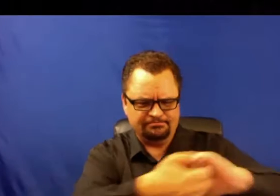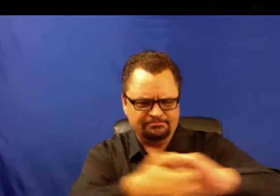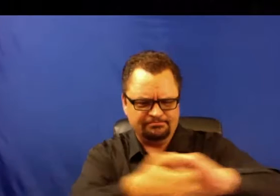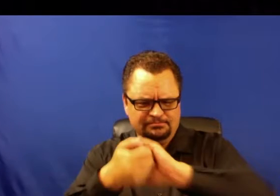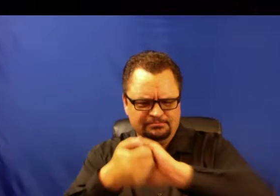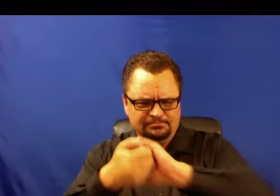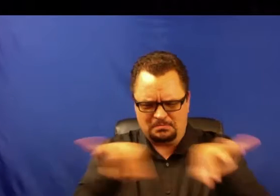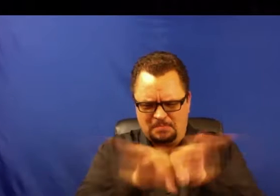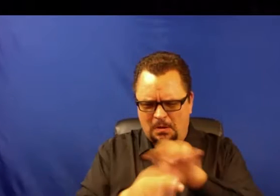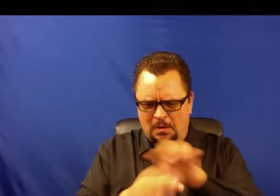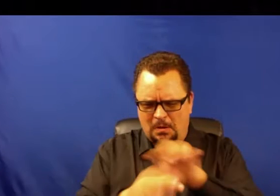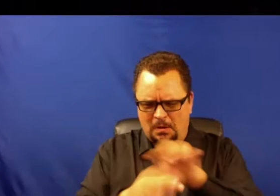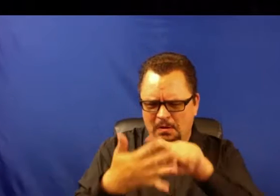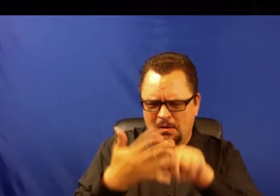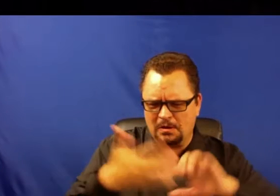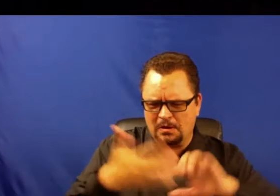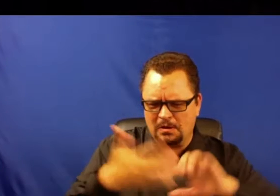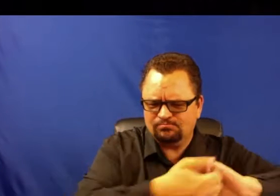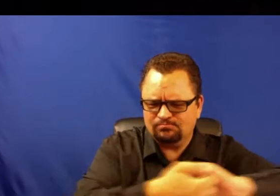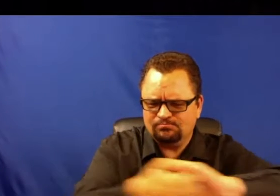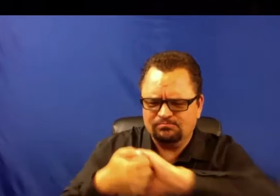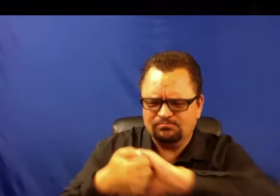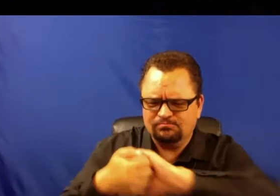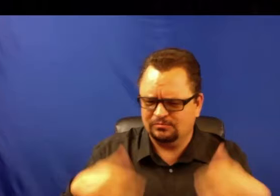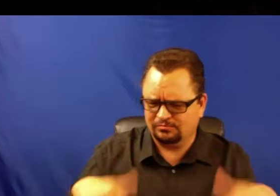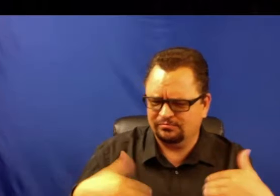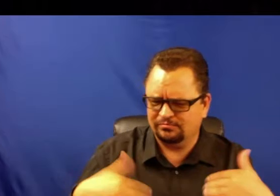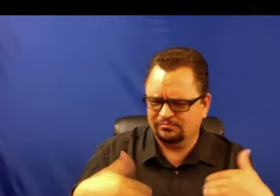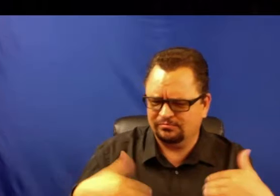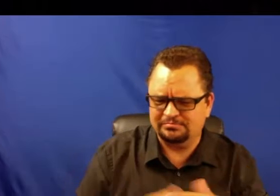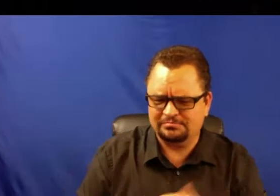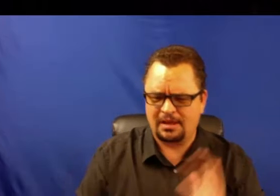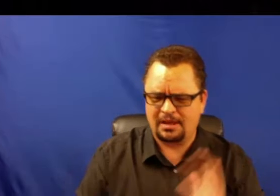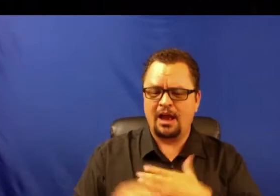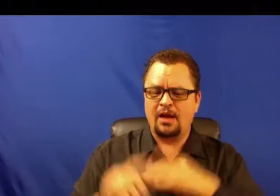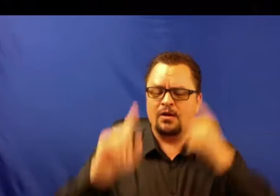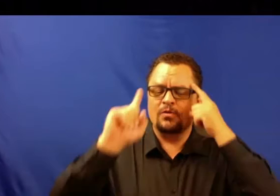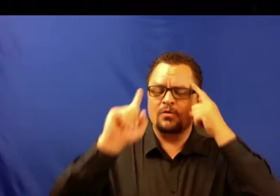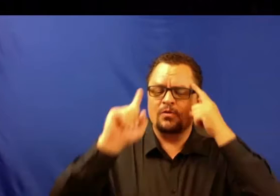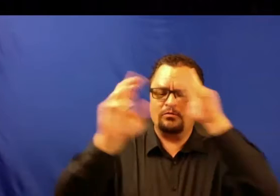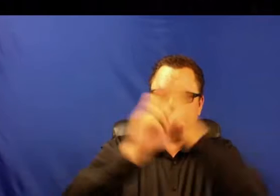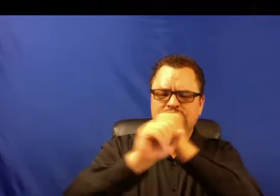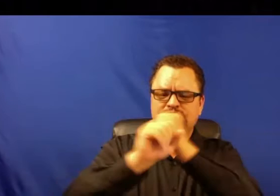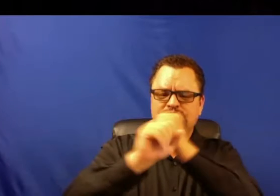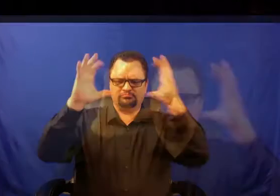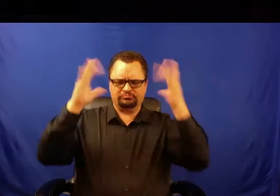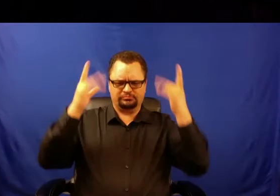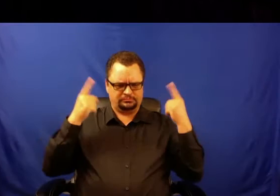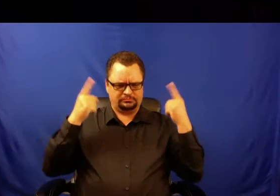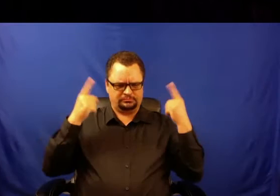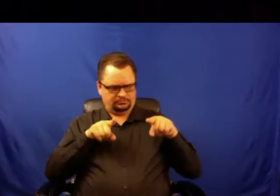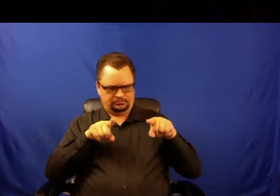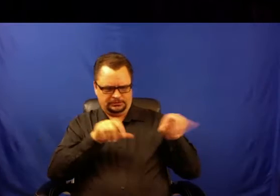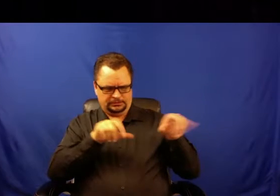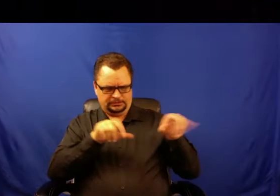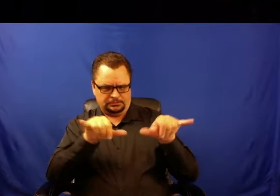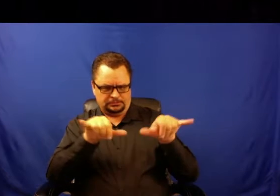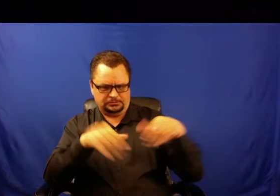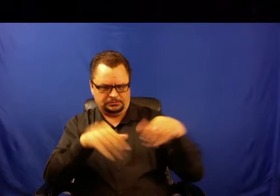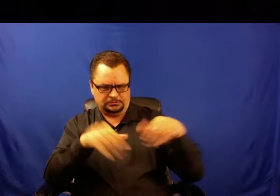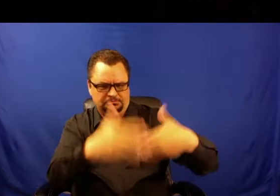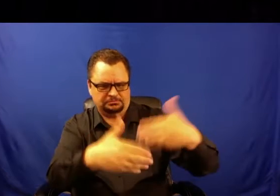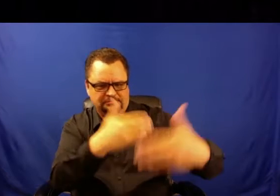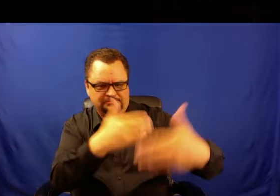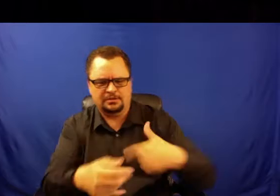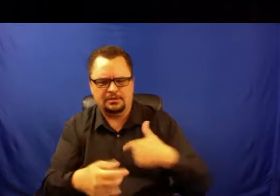blended. So again, thanks to all of our partners, particularly City of Fountain, for helping to make